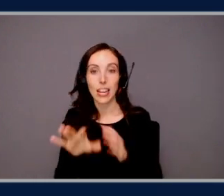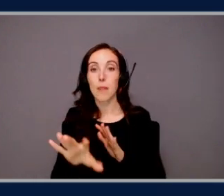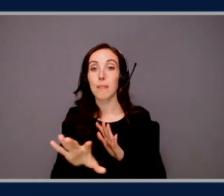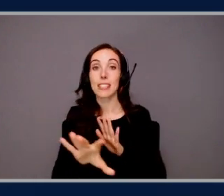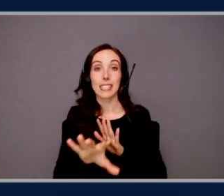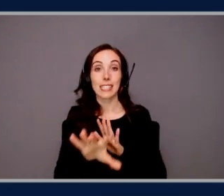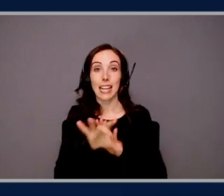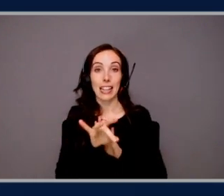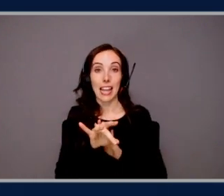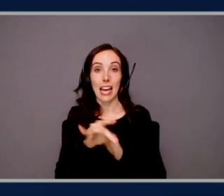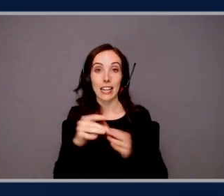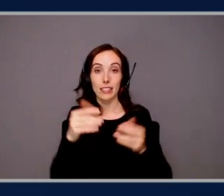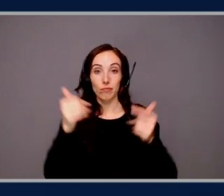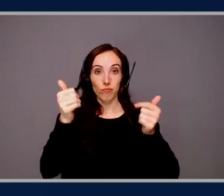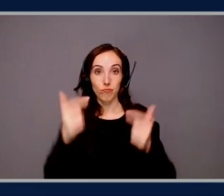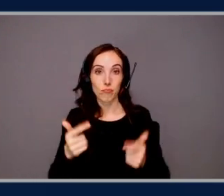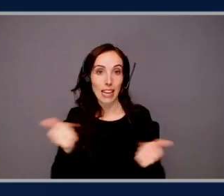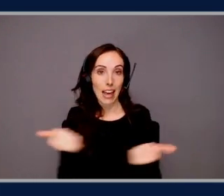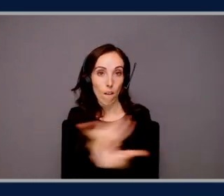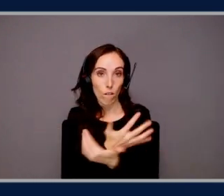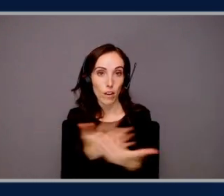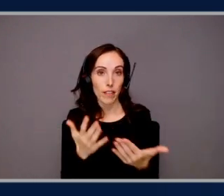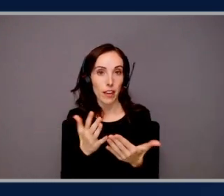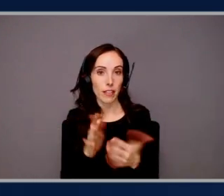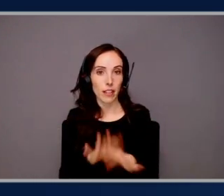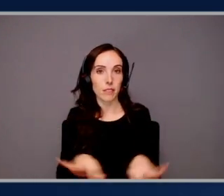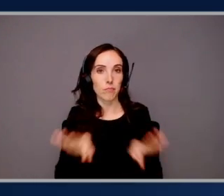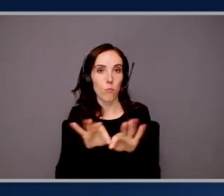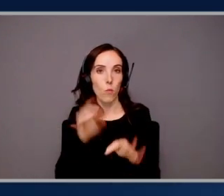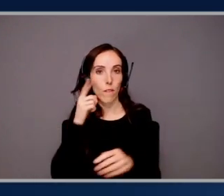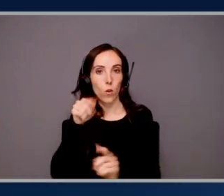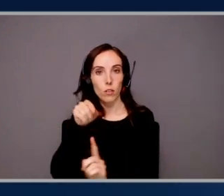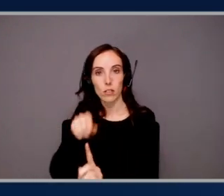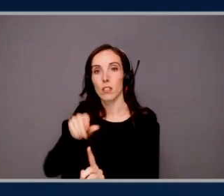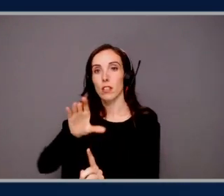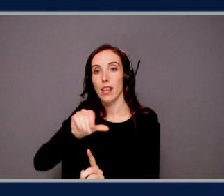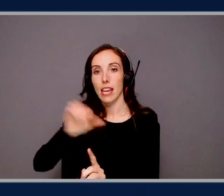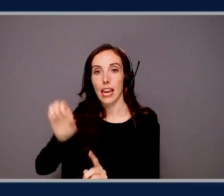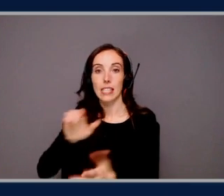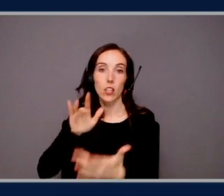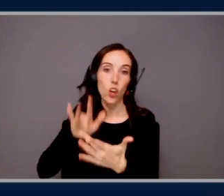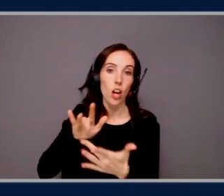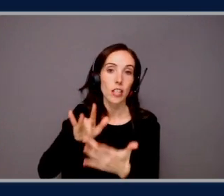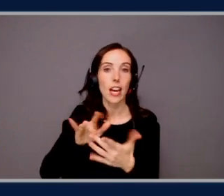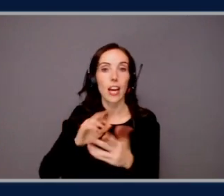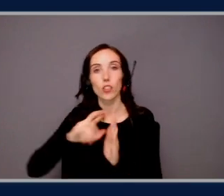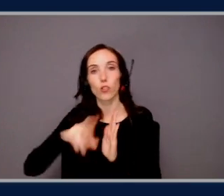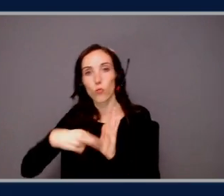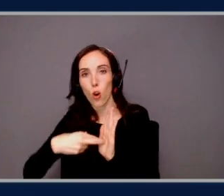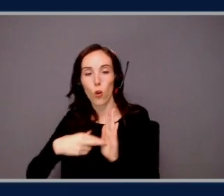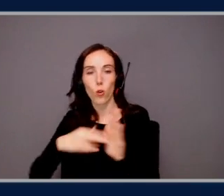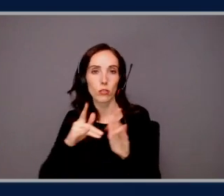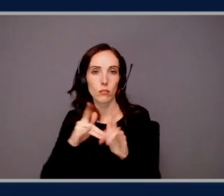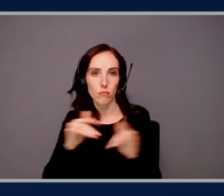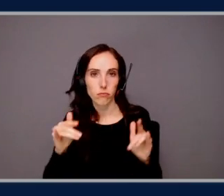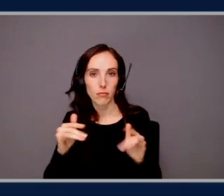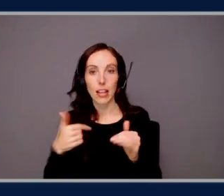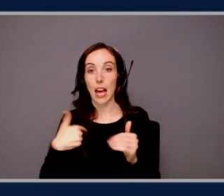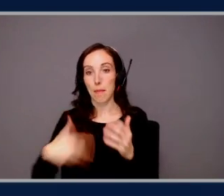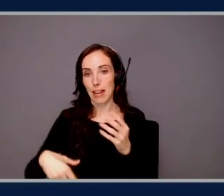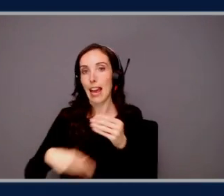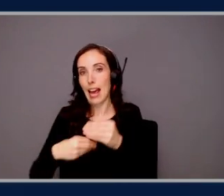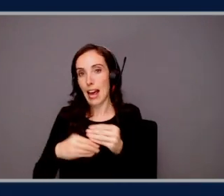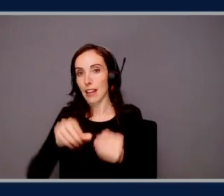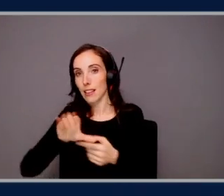that is useful about the case. So case comments, case contact roles, things of that sort. I'm also going to add the case itself.